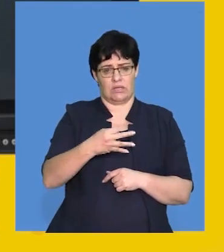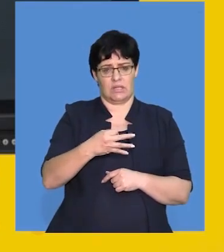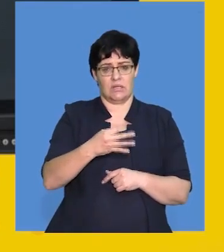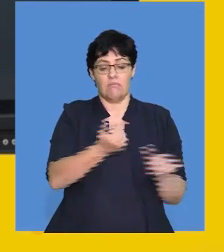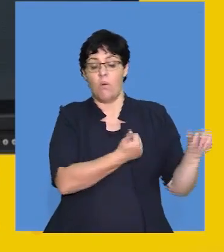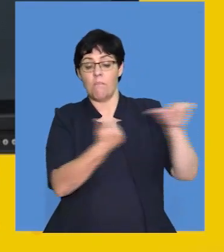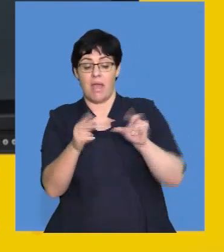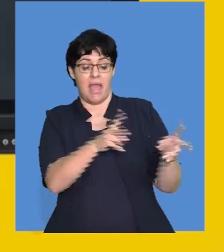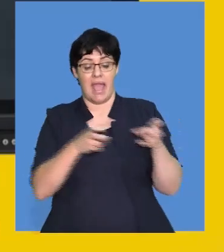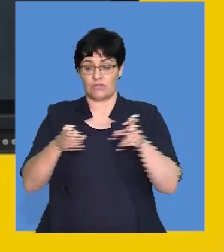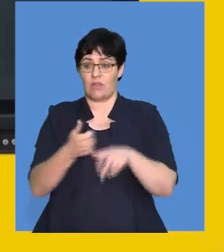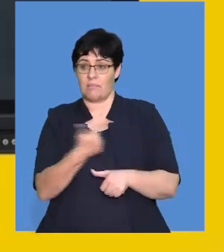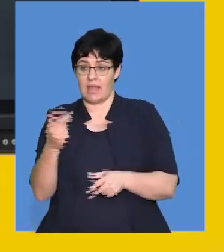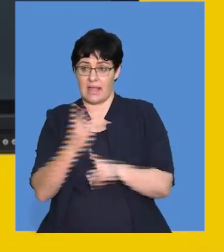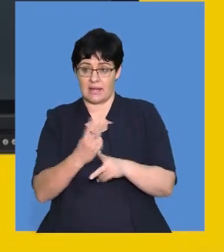the extract.